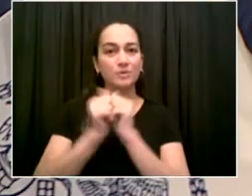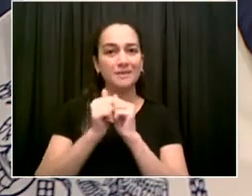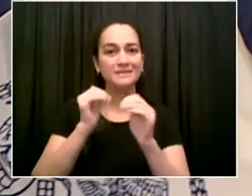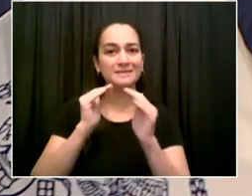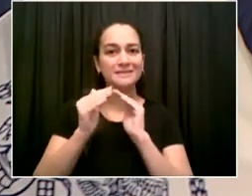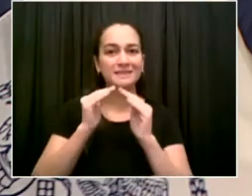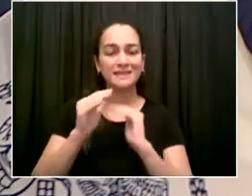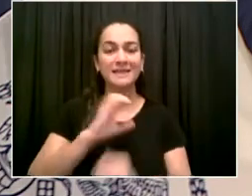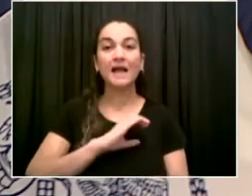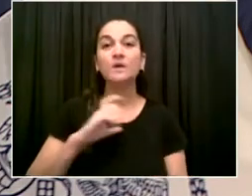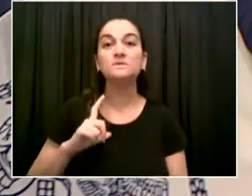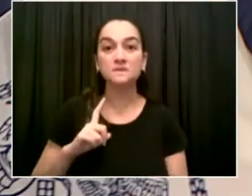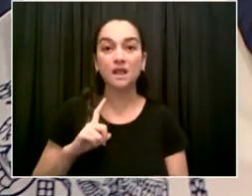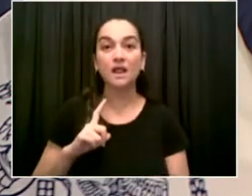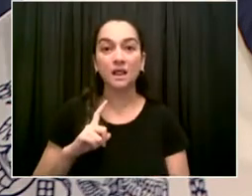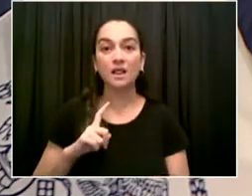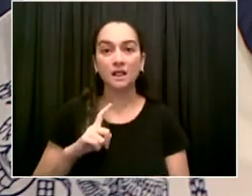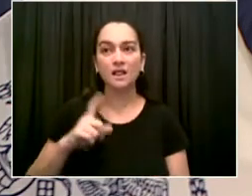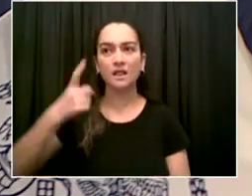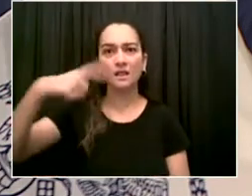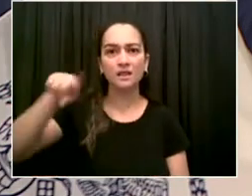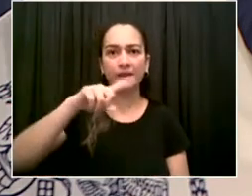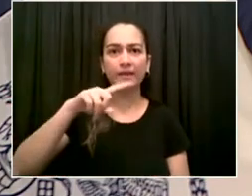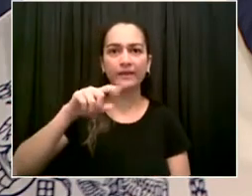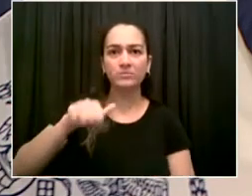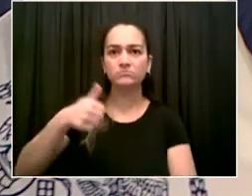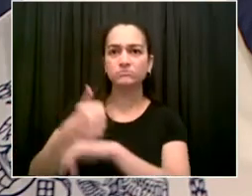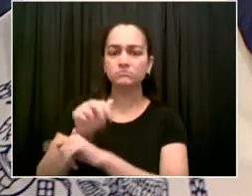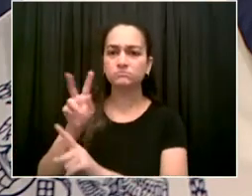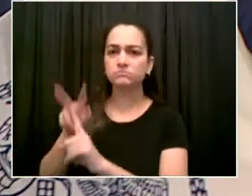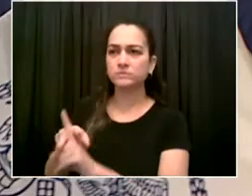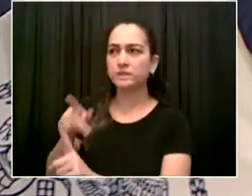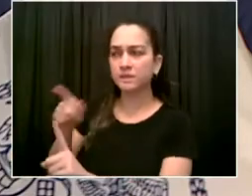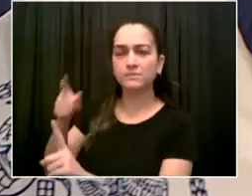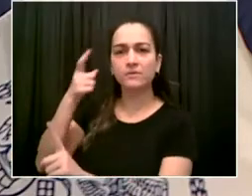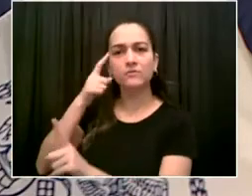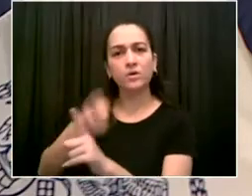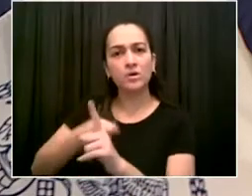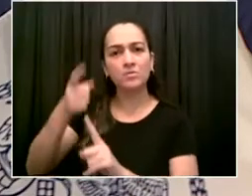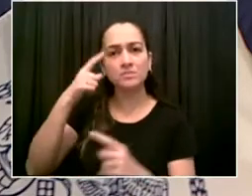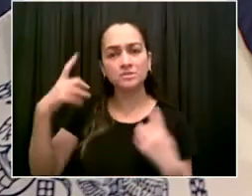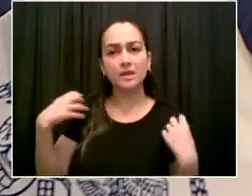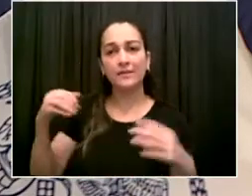more and more universal. My pleasure to introduce from the Bronx, Councilmember Eric Dinowitz.